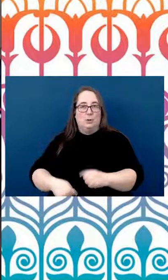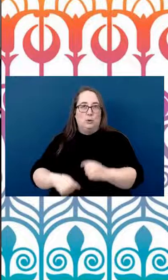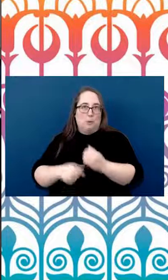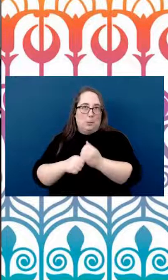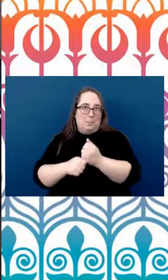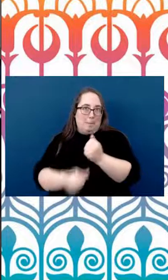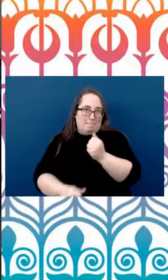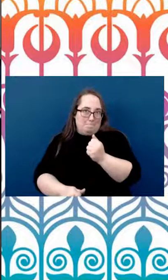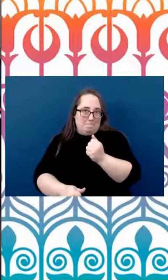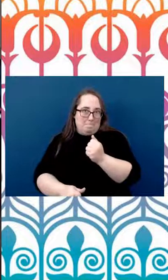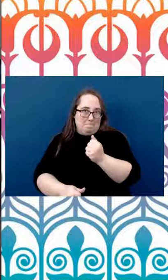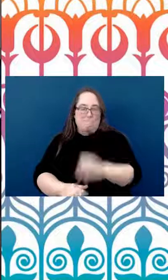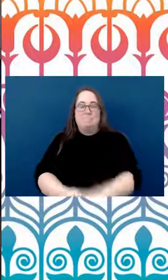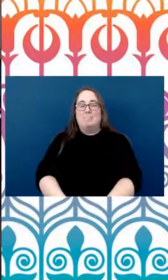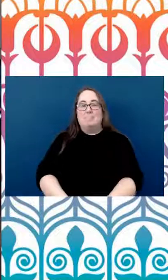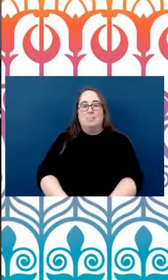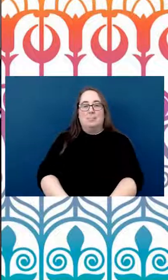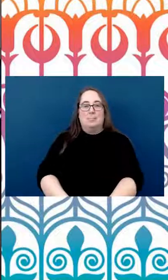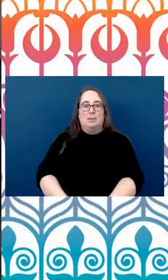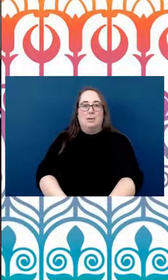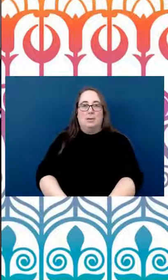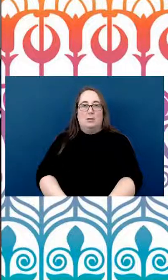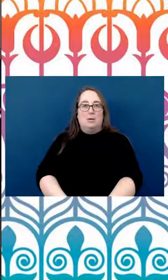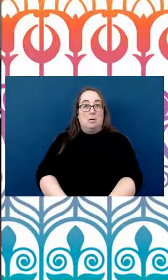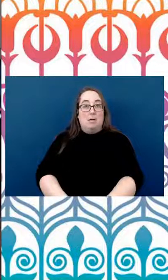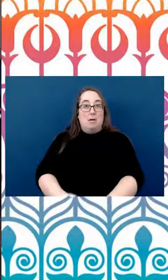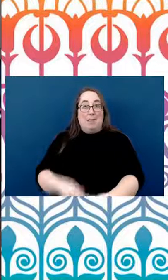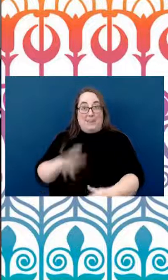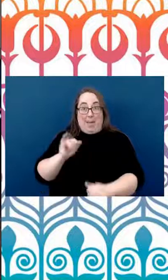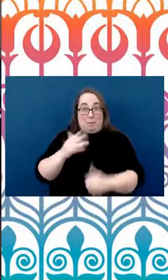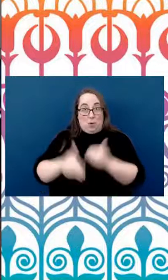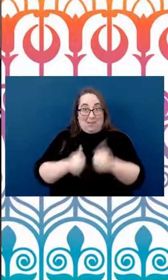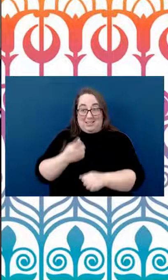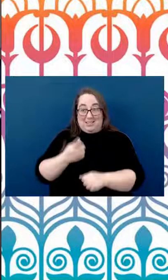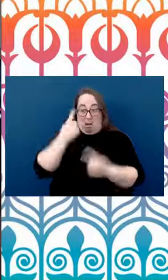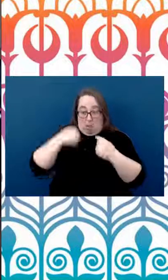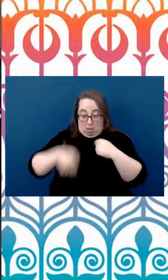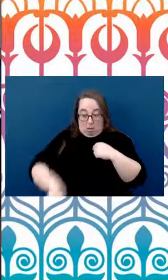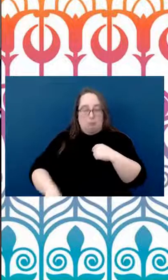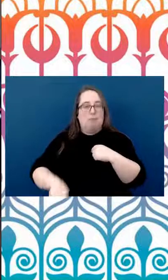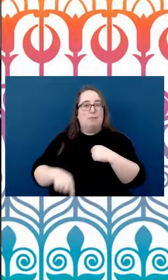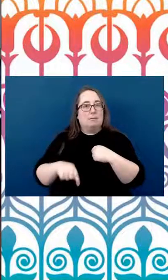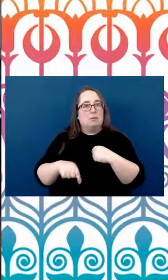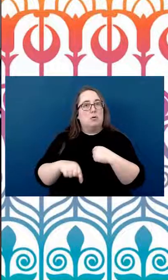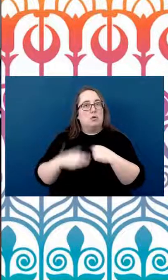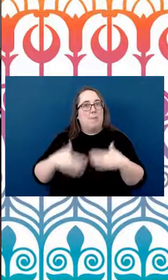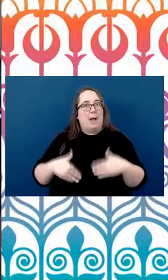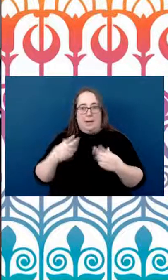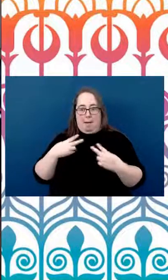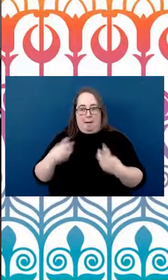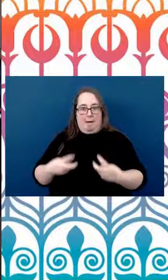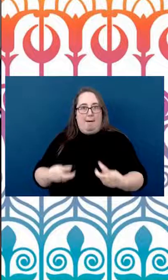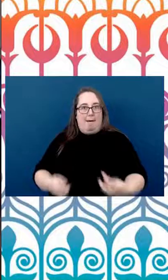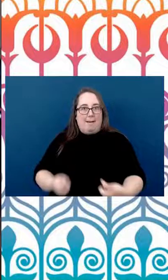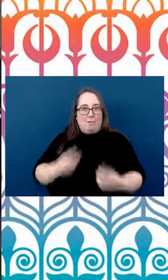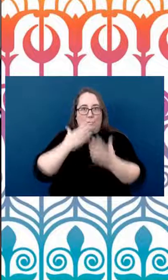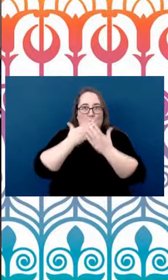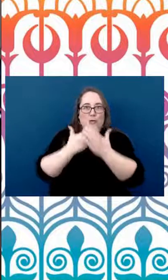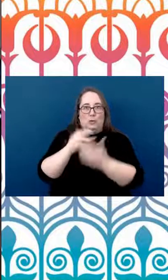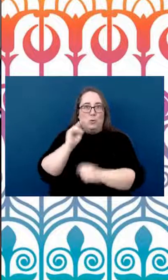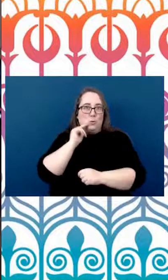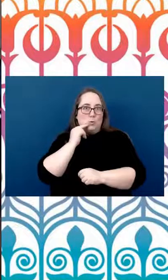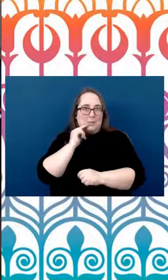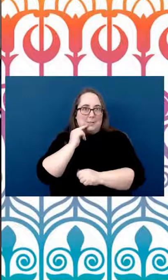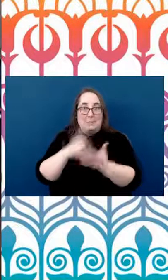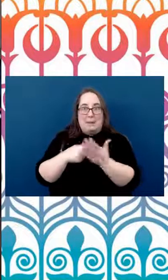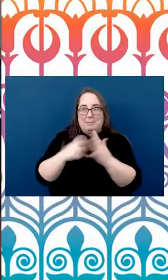out. And through that, your body takes nutrients. Sometimes it happens very fast when we need a